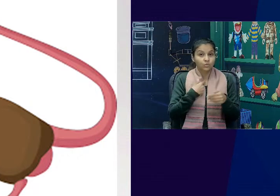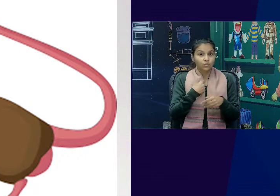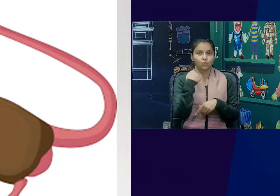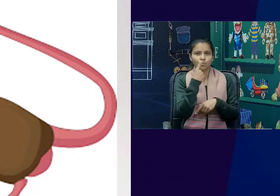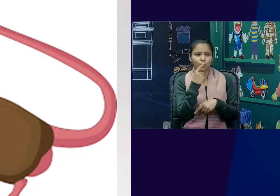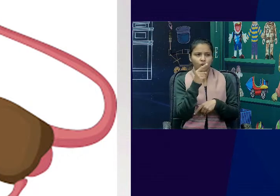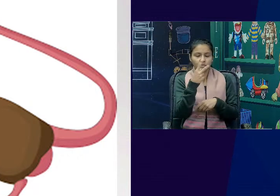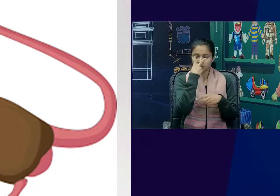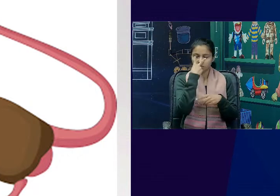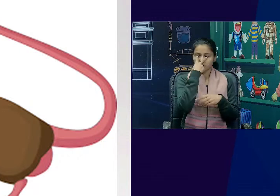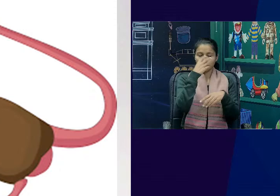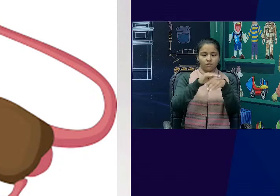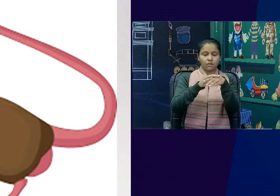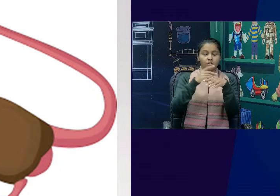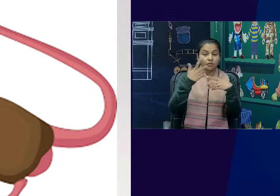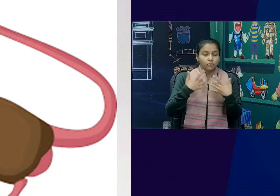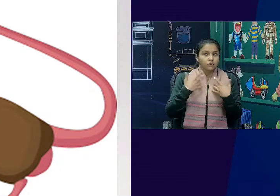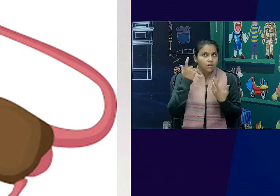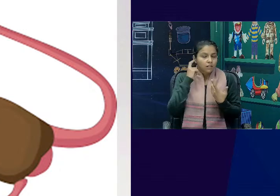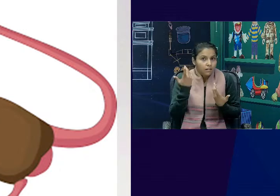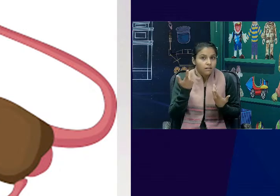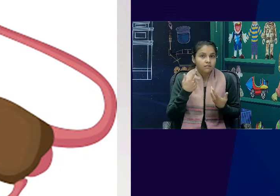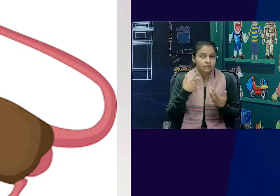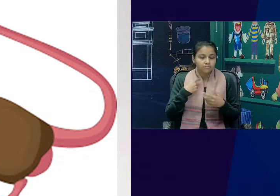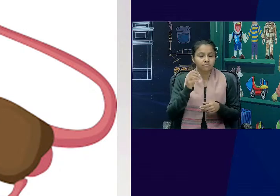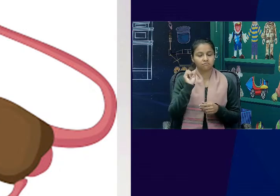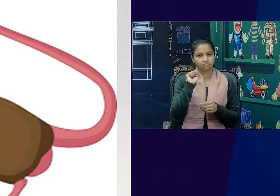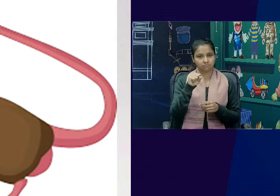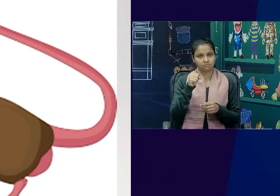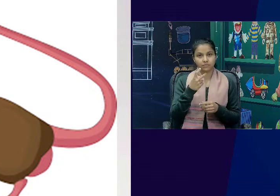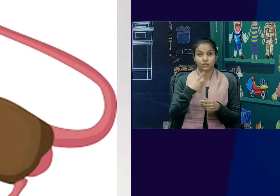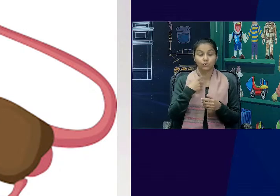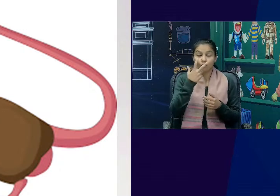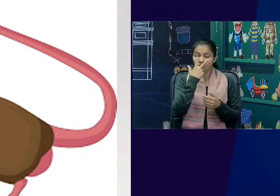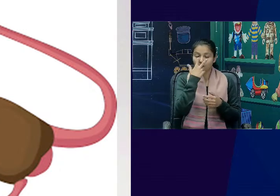visually impaired, what we can do is we can introduce this sound.